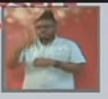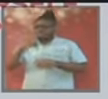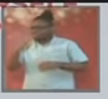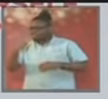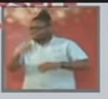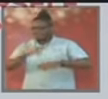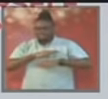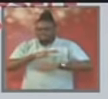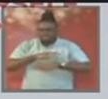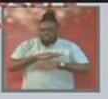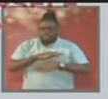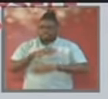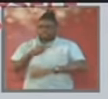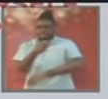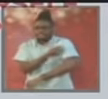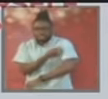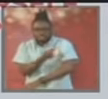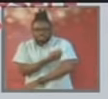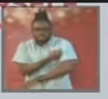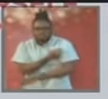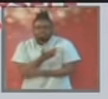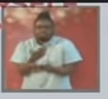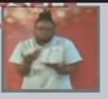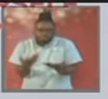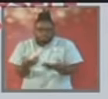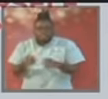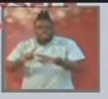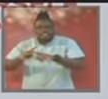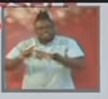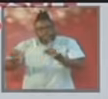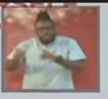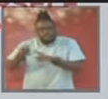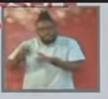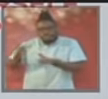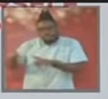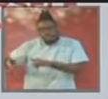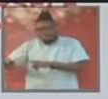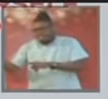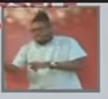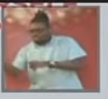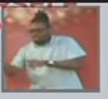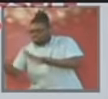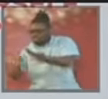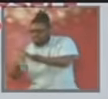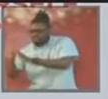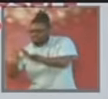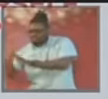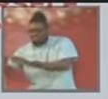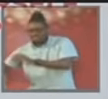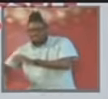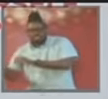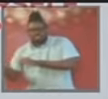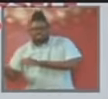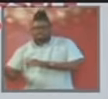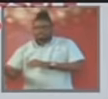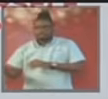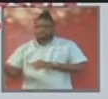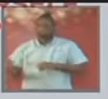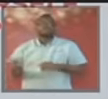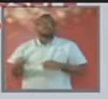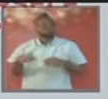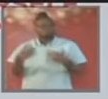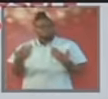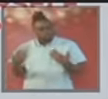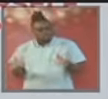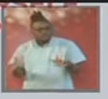opposed to so-called developed countries or first world countries. We have that institutional knowledge, we